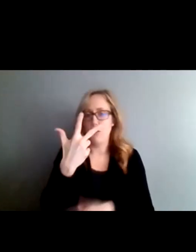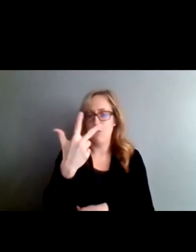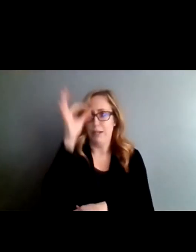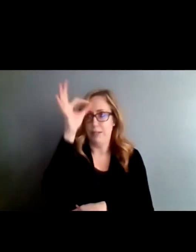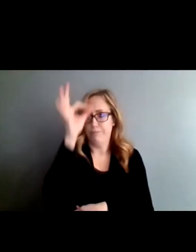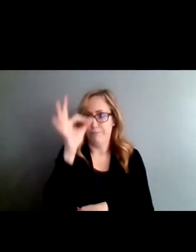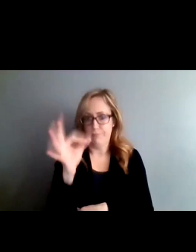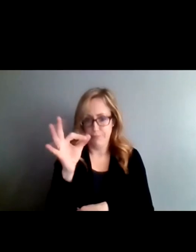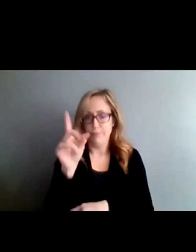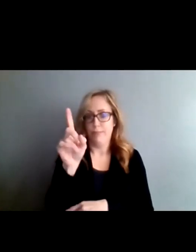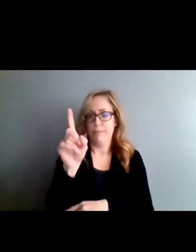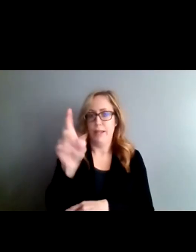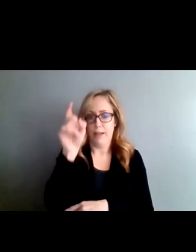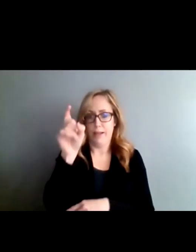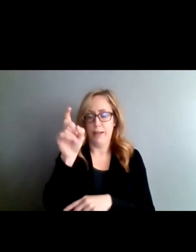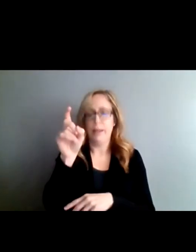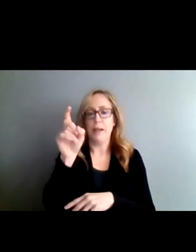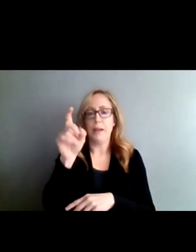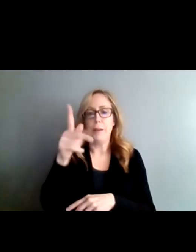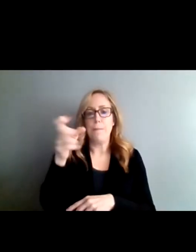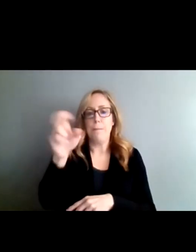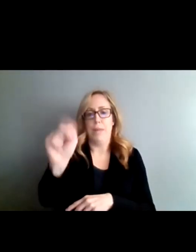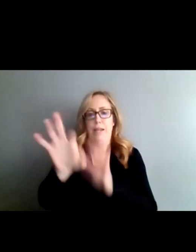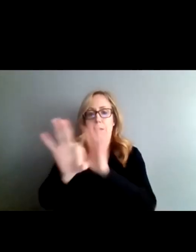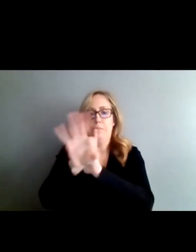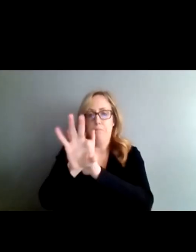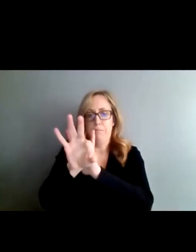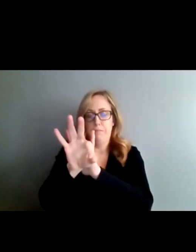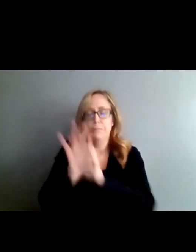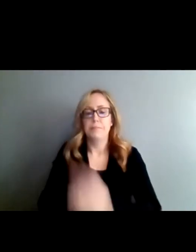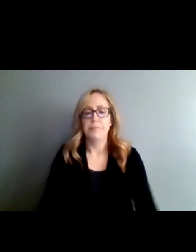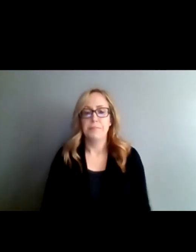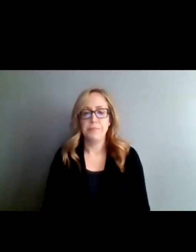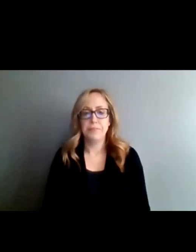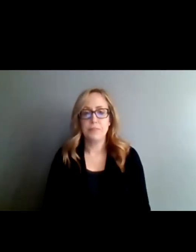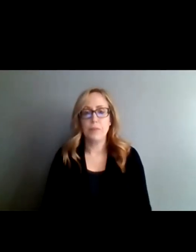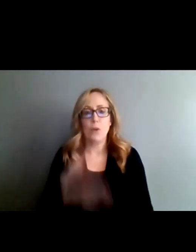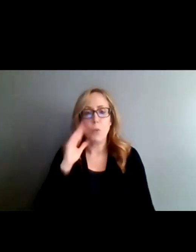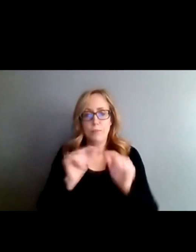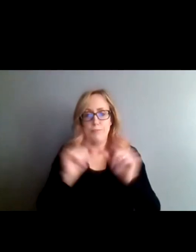3 dots and click Pin so you can focus on ASL interpretation.